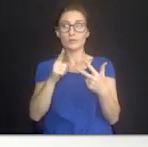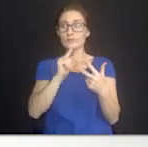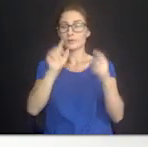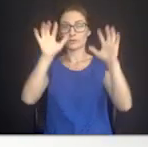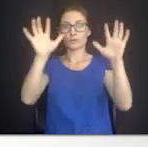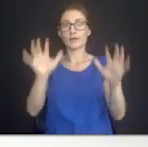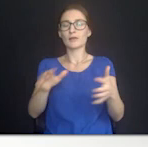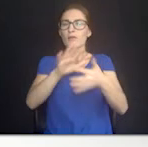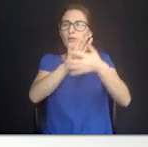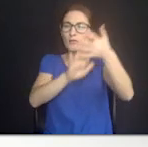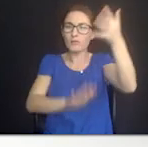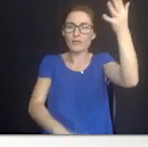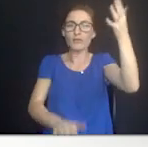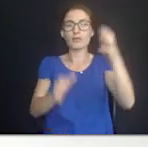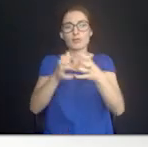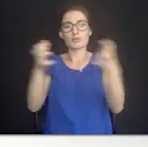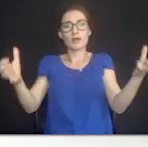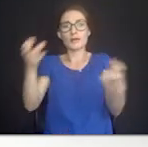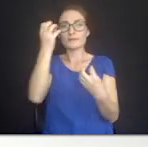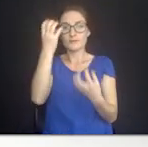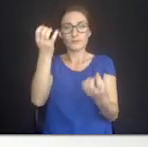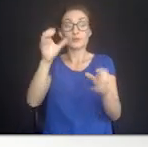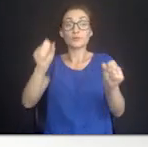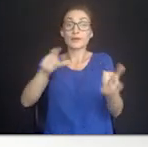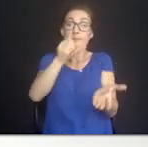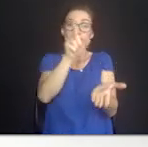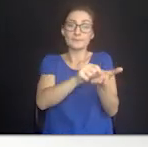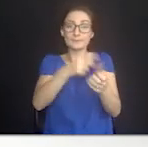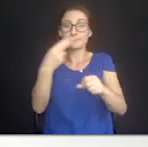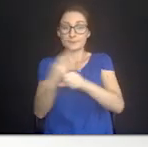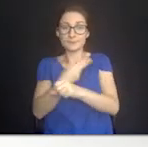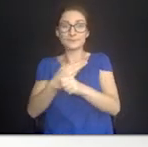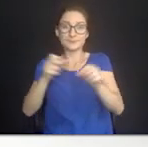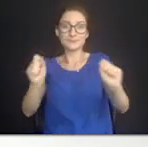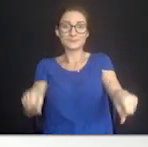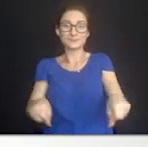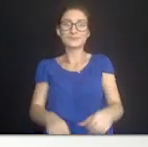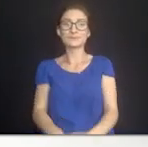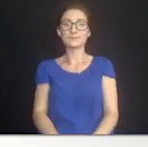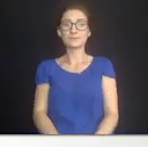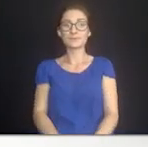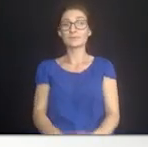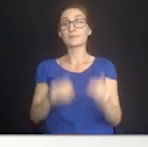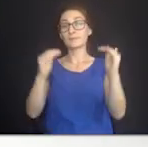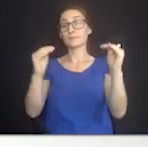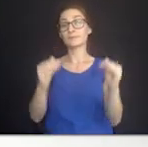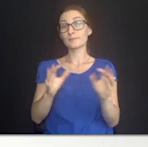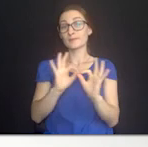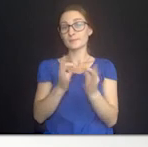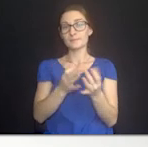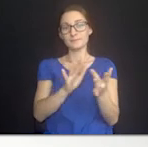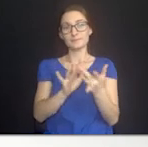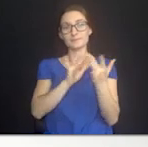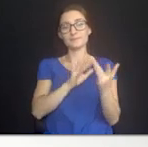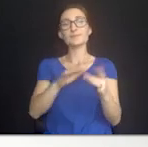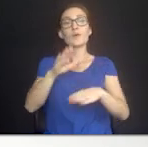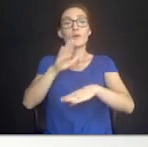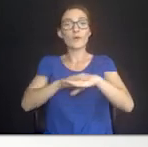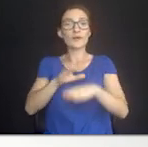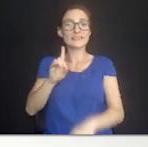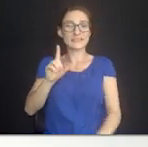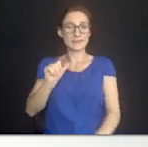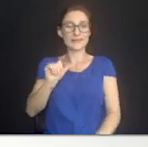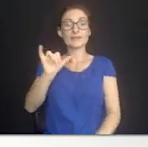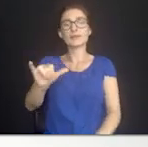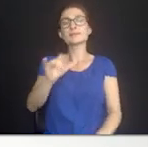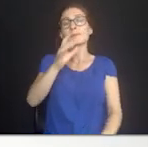So it's really great. I mean, tons and tons of printed information that you can use and share. And there's also the Family Network on Disabilities, which